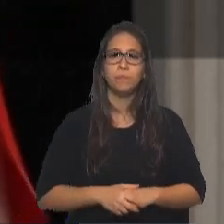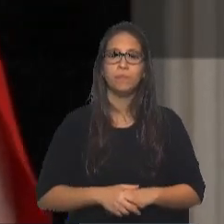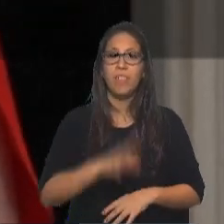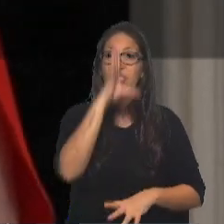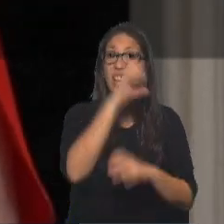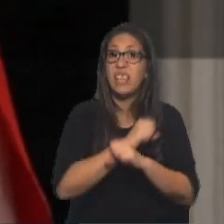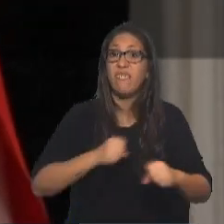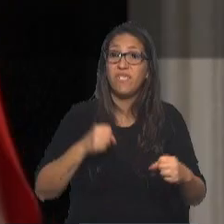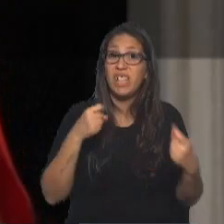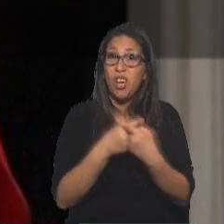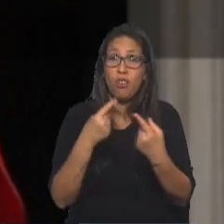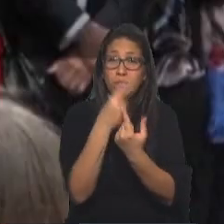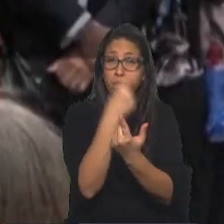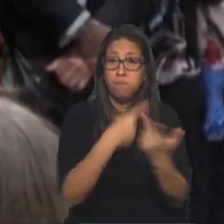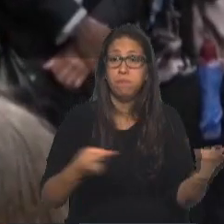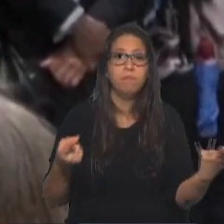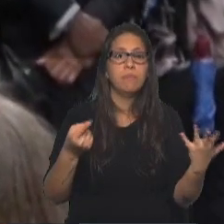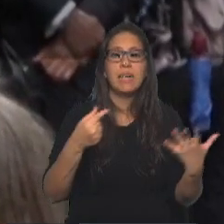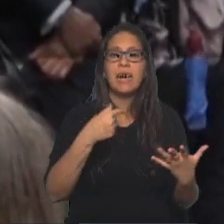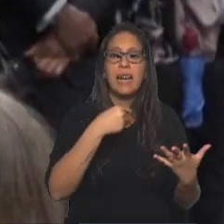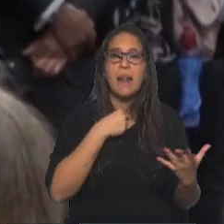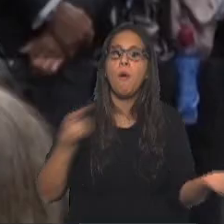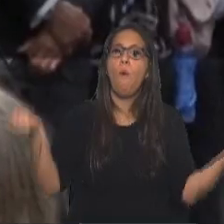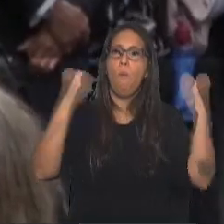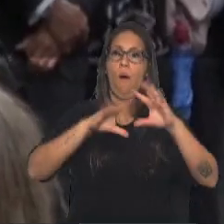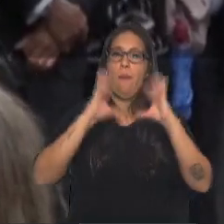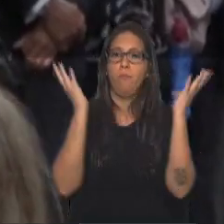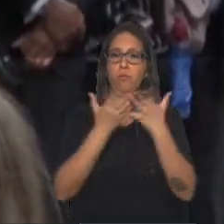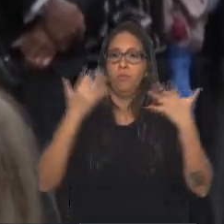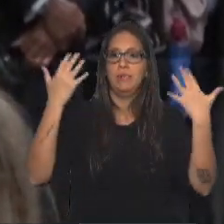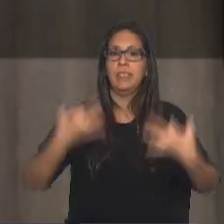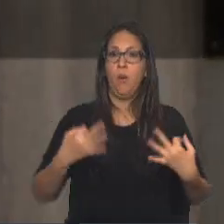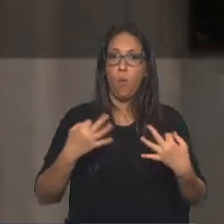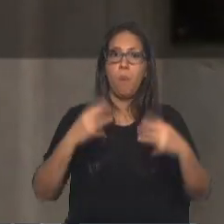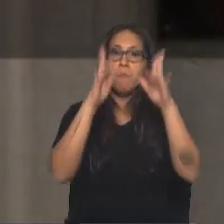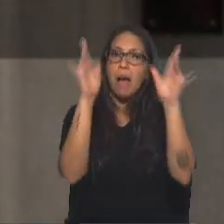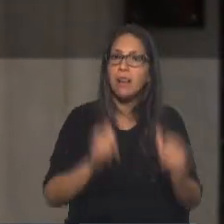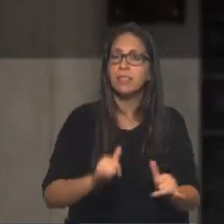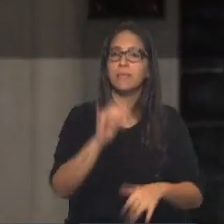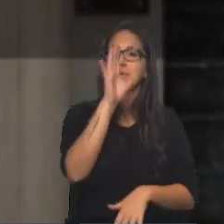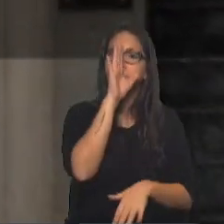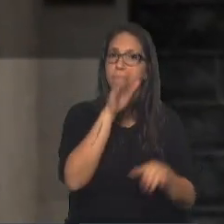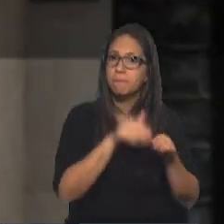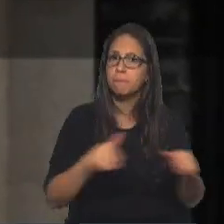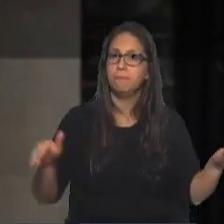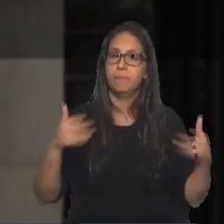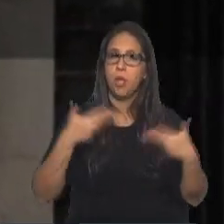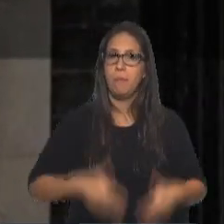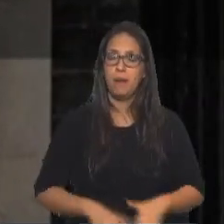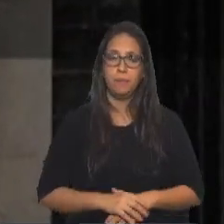of an insecure world, committed to a calm and patient rebuilding.